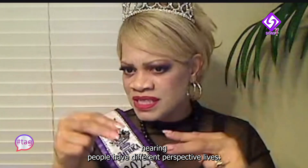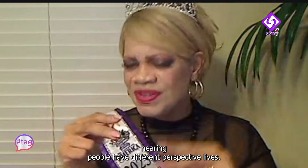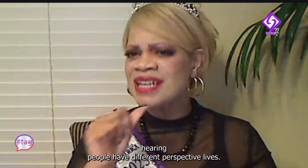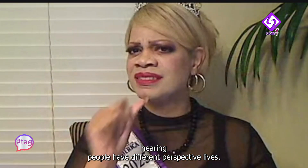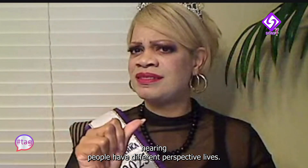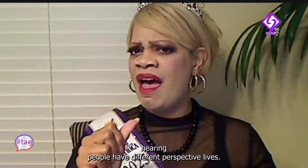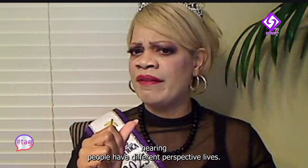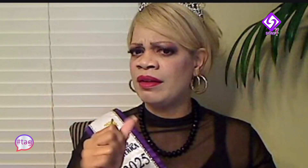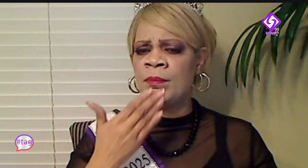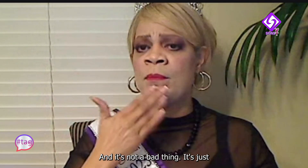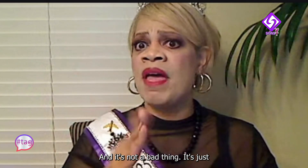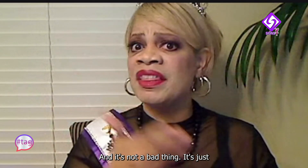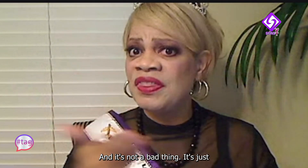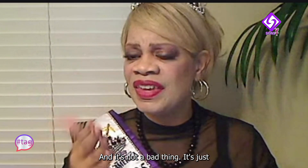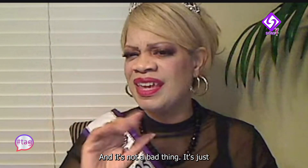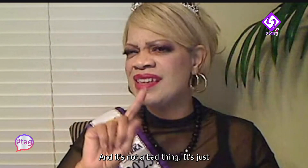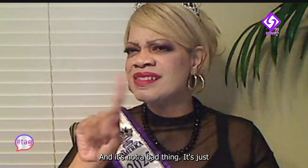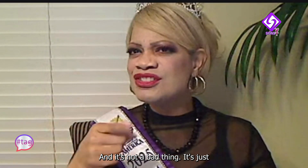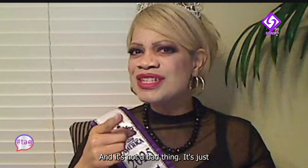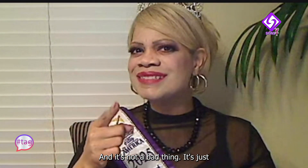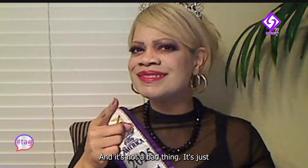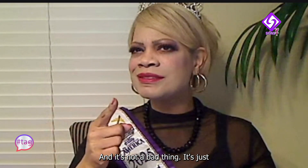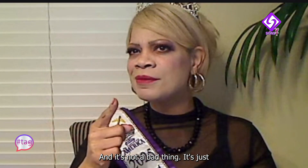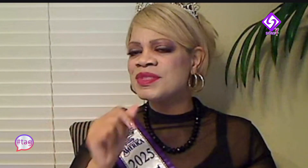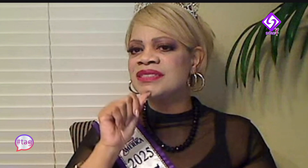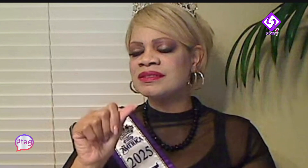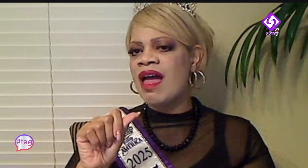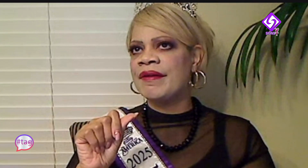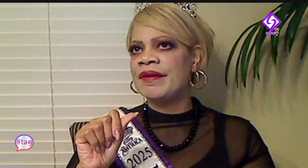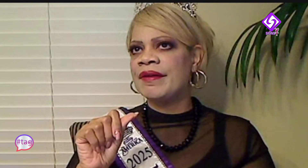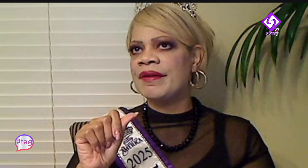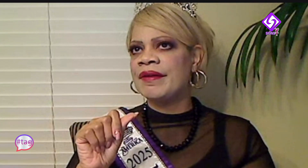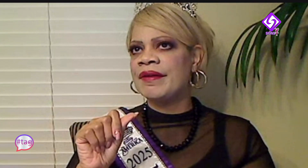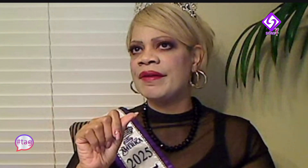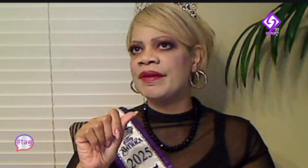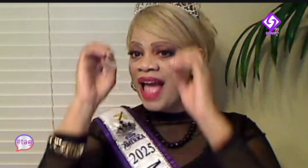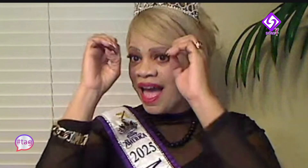have different perspectives. And it's not a bad thing, it's just